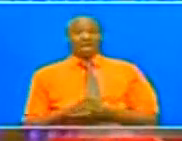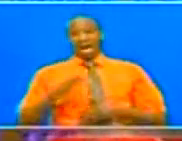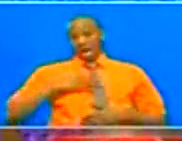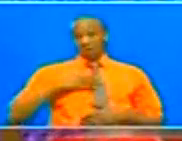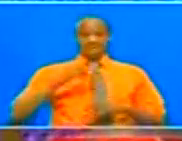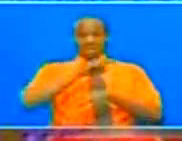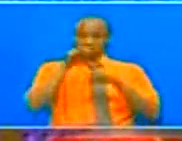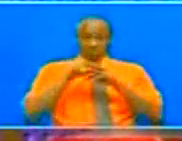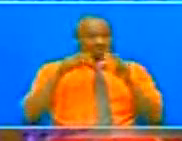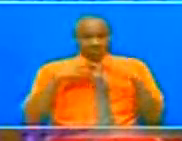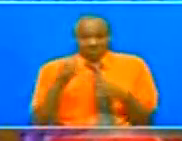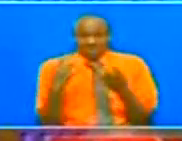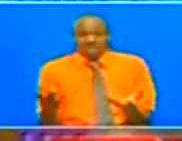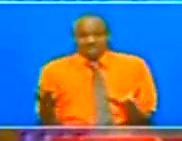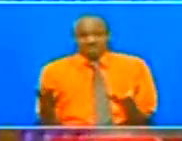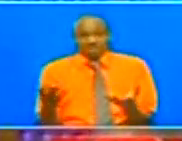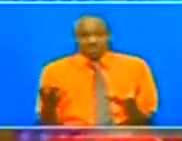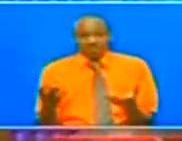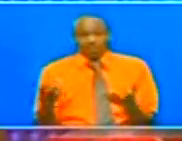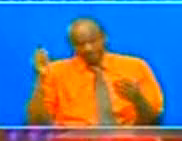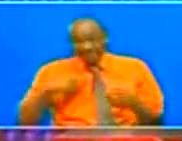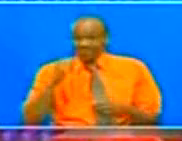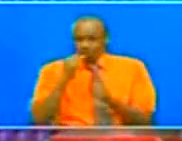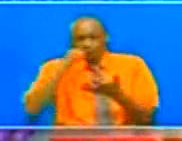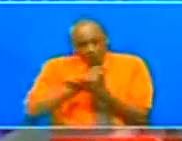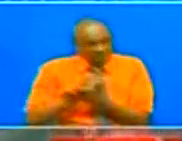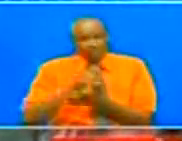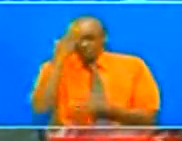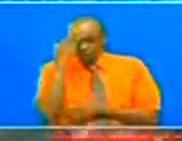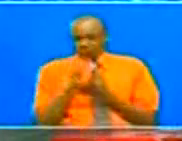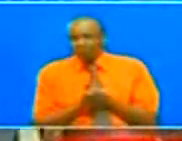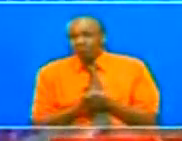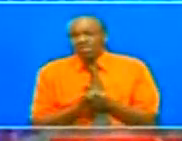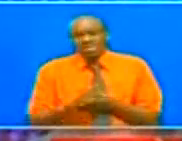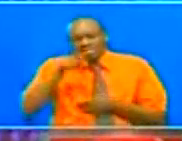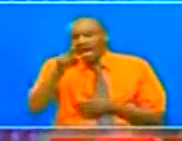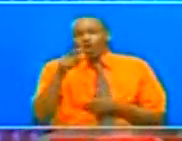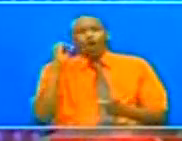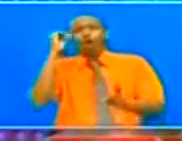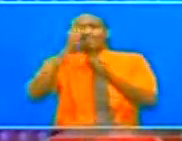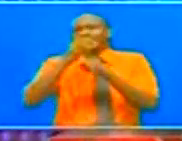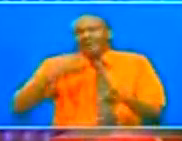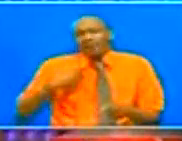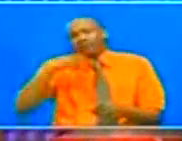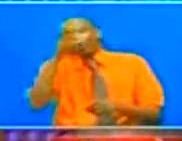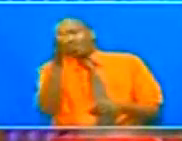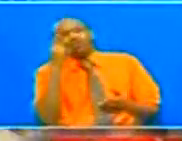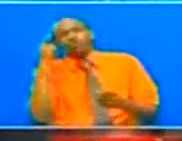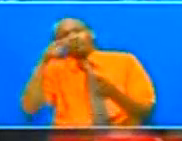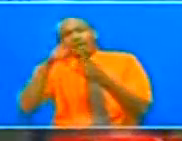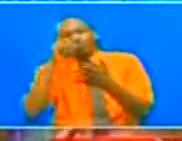interest, but I think there's need to do an audit in terms of what was our objective when we said we want to go into